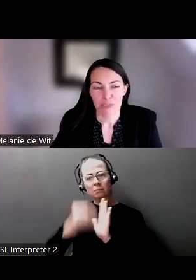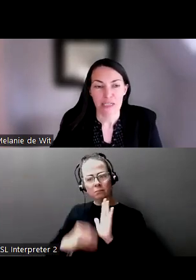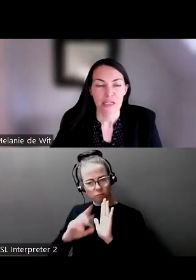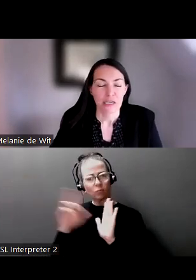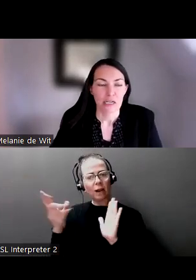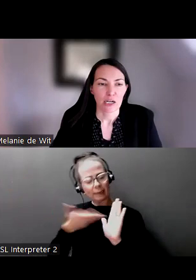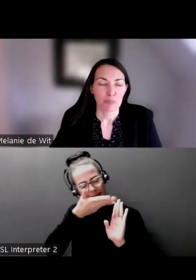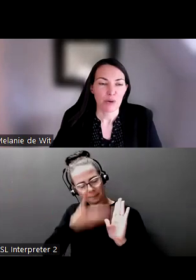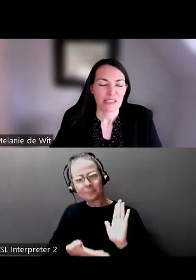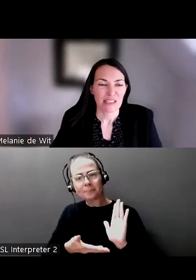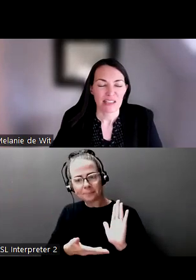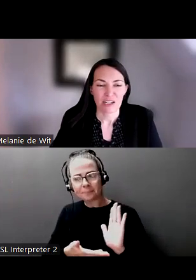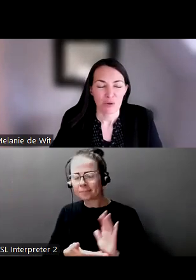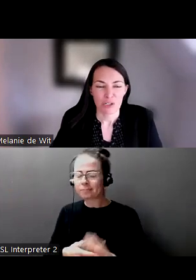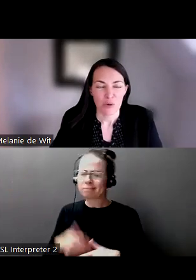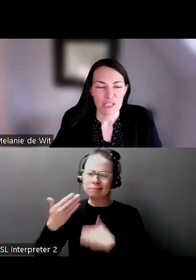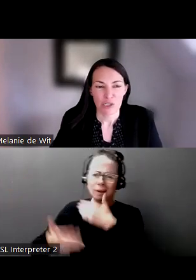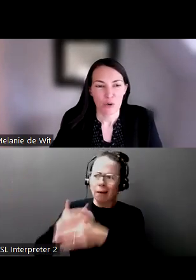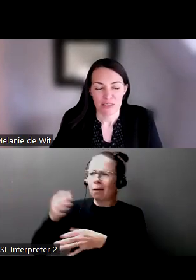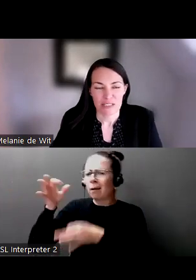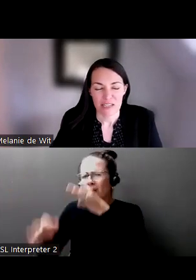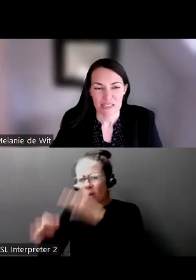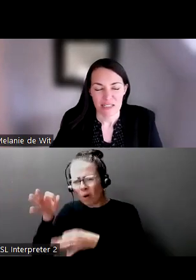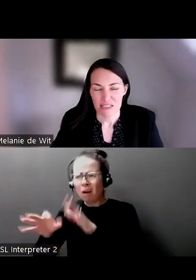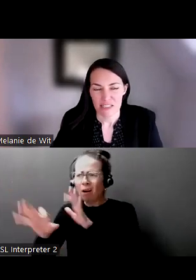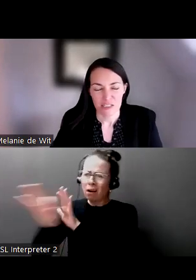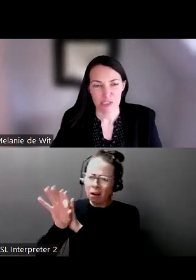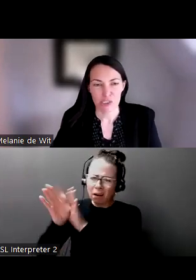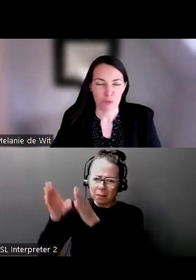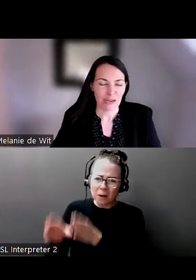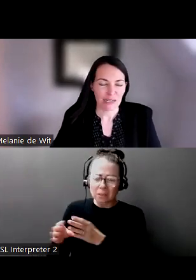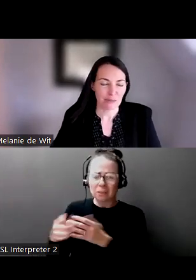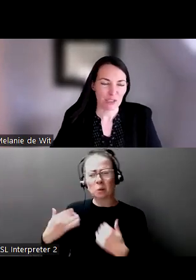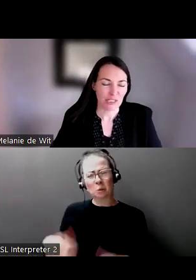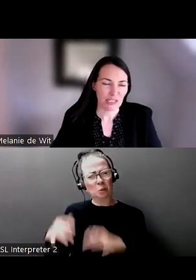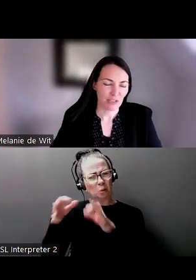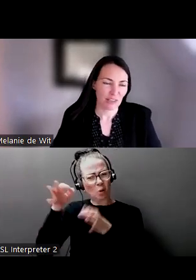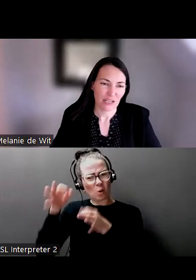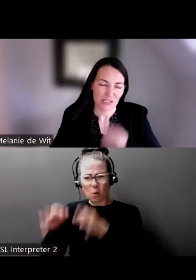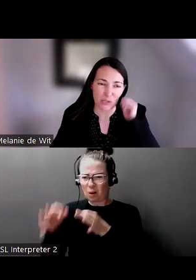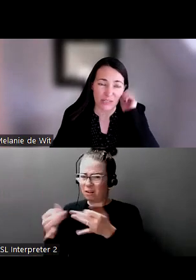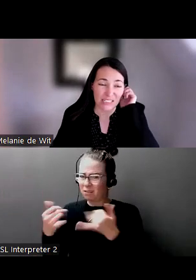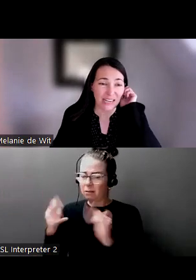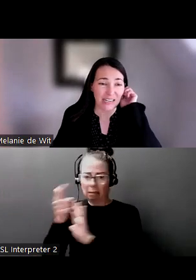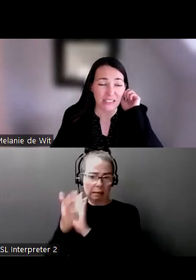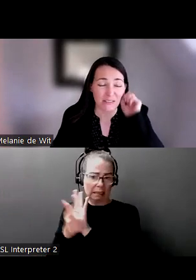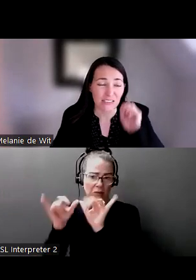to be appointed. Going to court these days, the system is super backed up, just like everything else. So it can